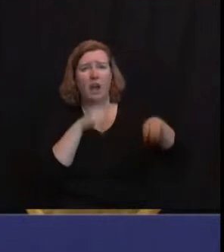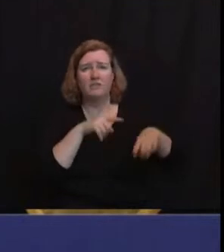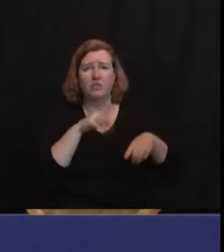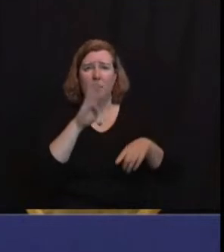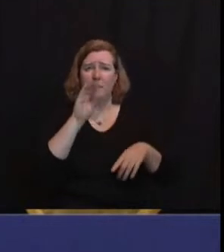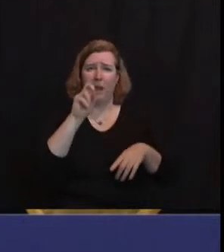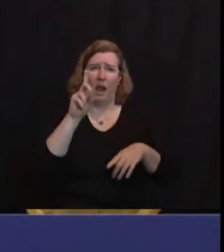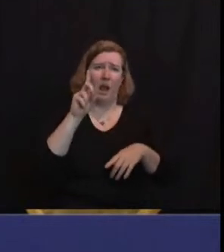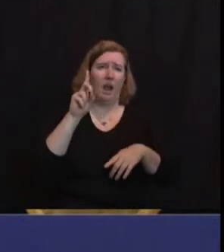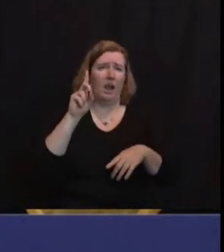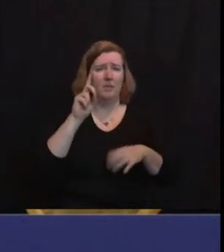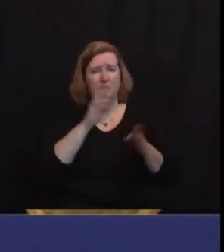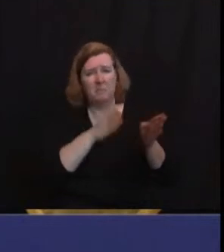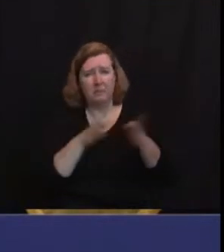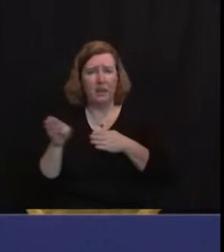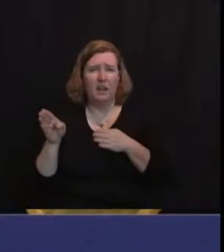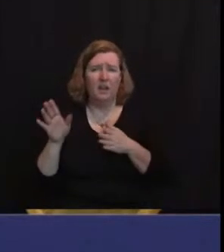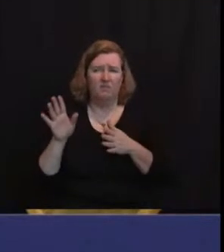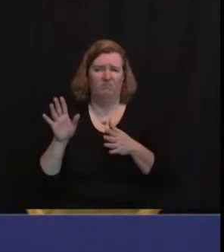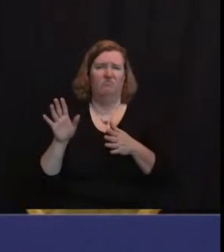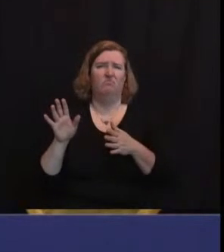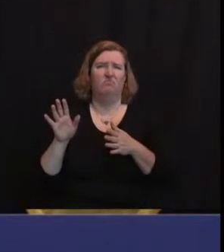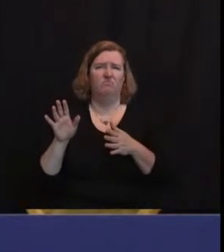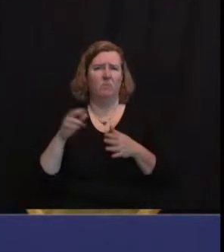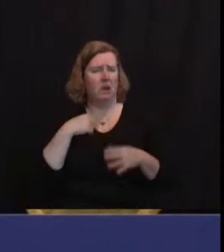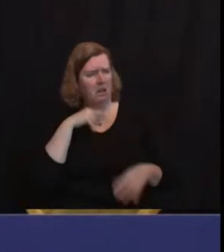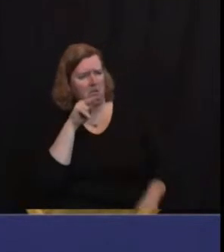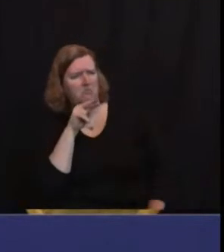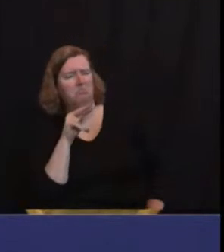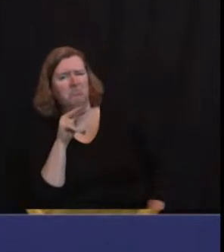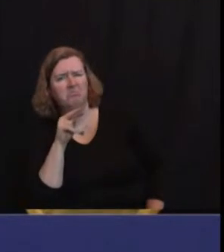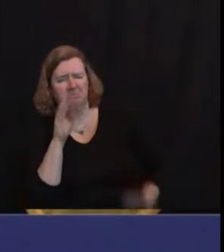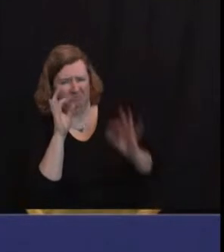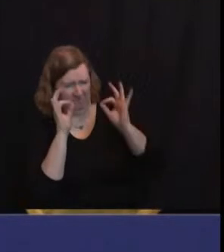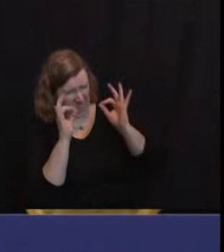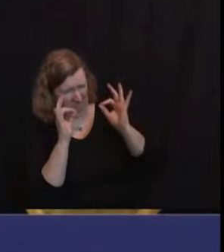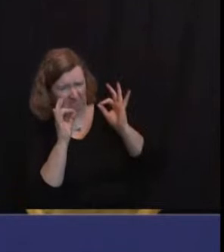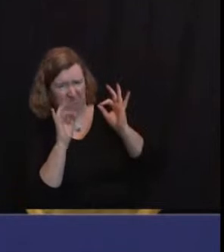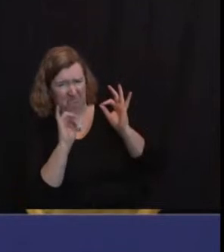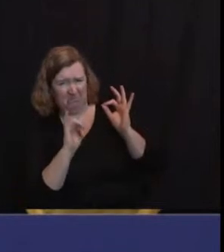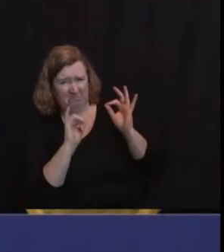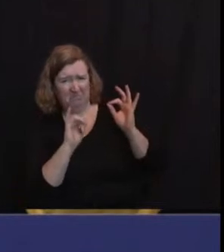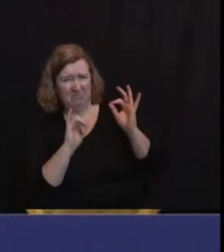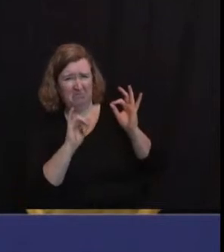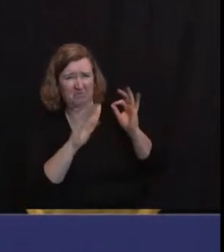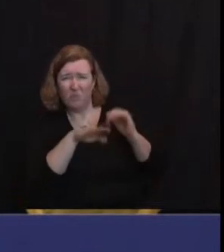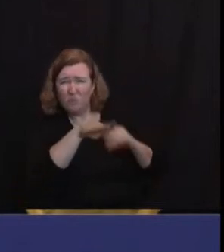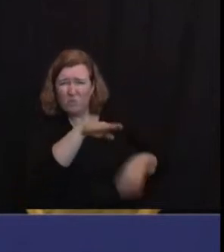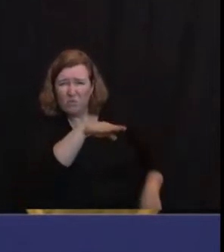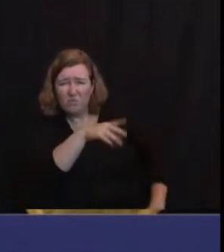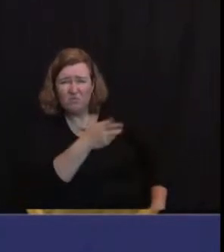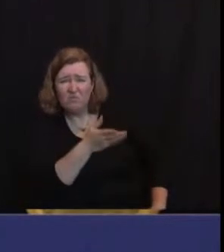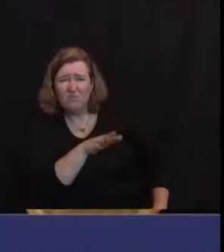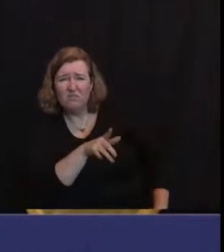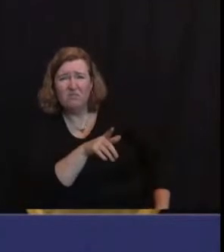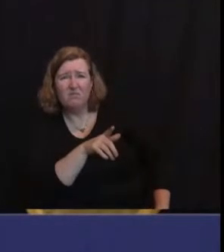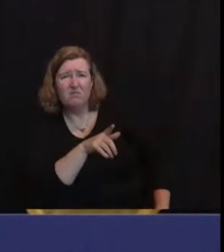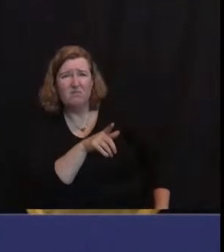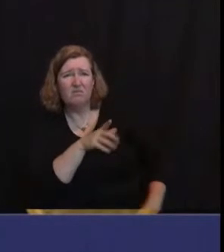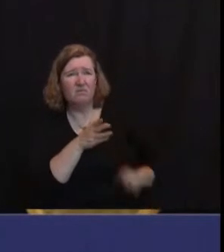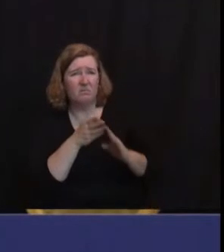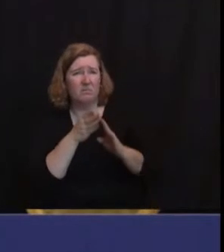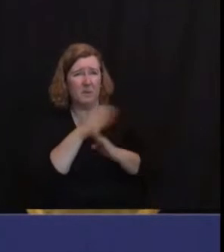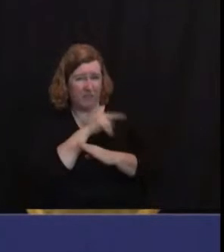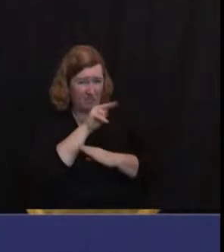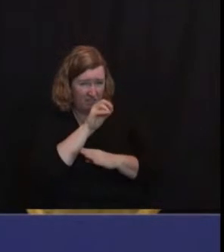of the year. Okay, so let me just reiterate a couple of other data points that I think are important to note. I mentioned as part of your earlier